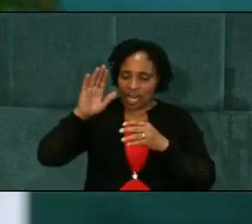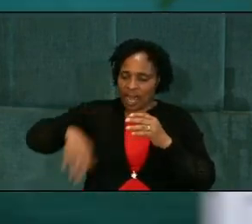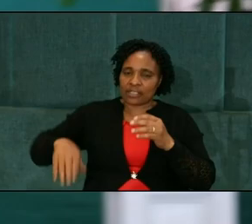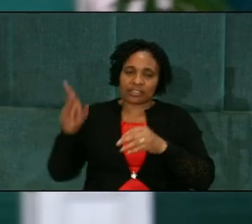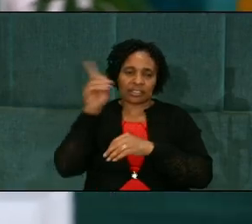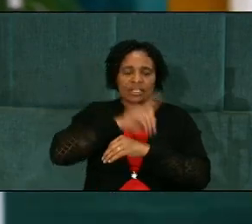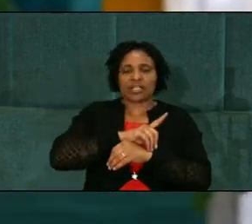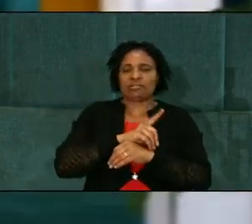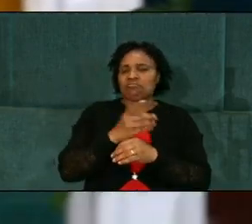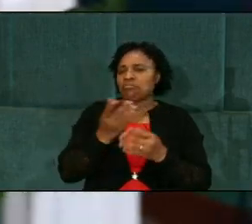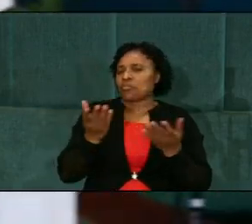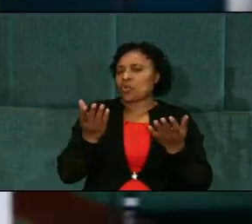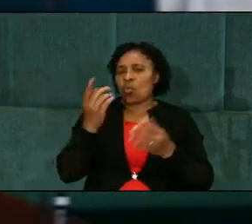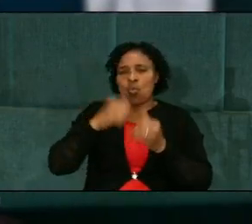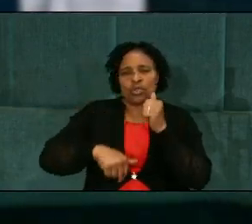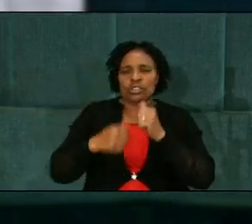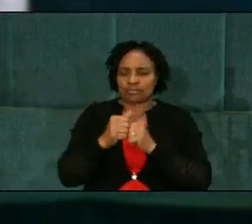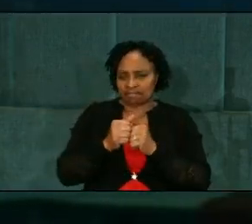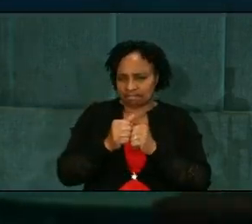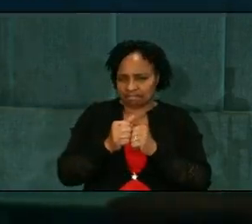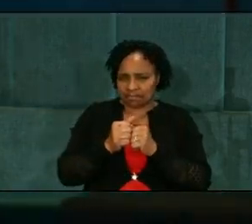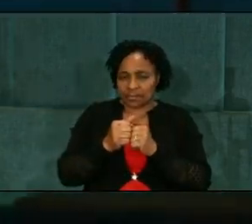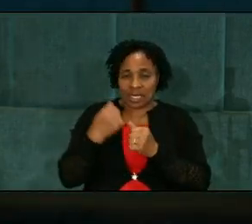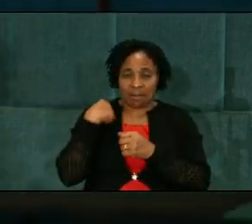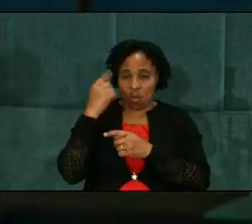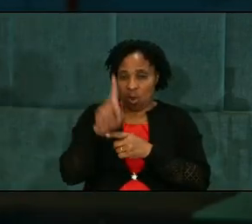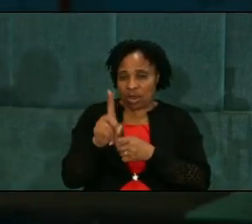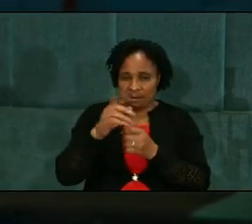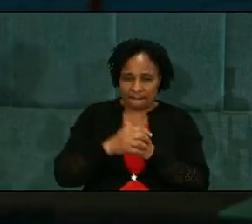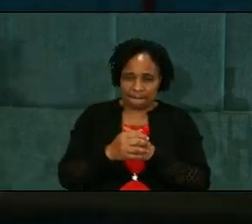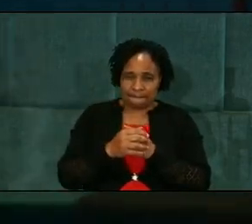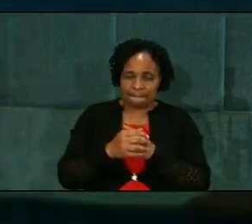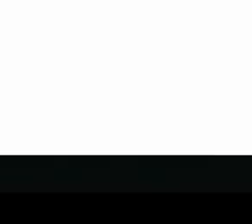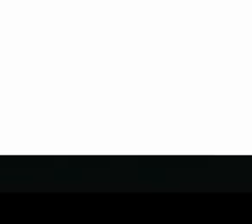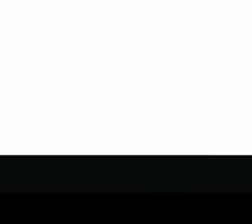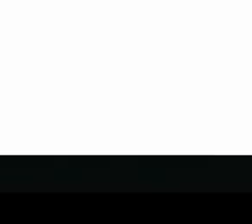day? Here are they. Number one,